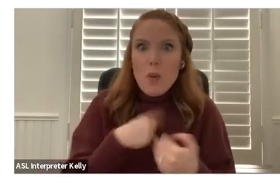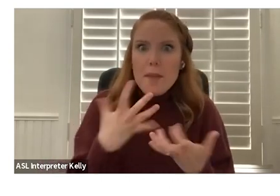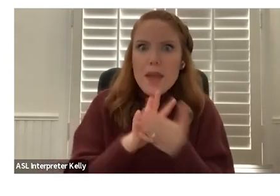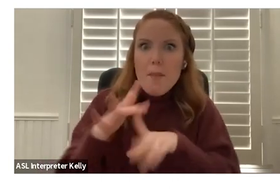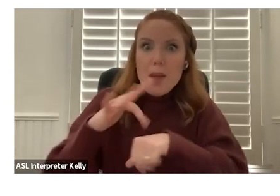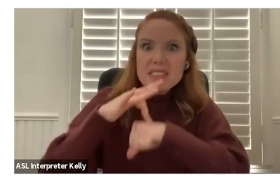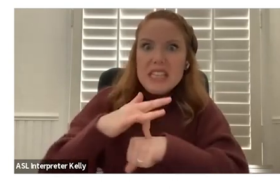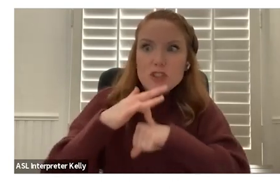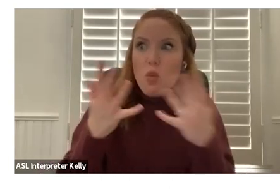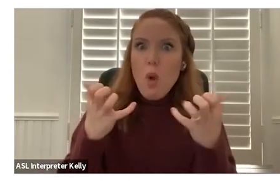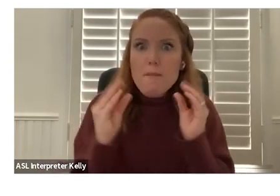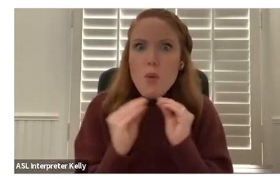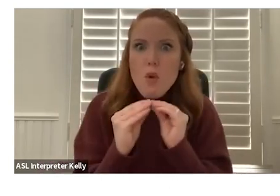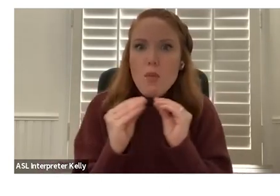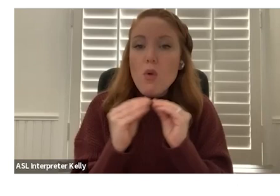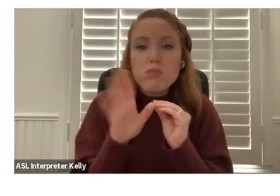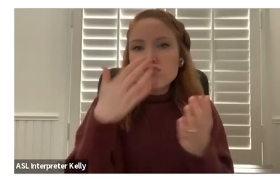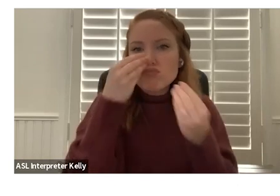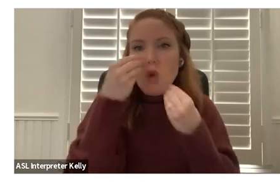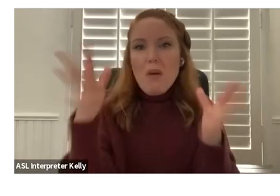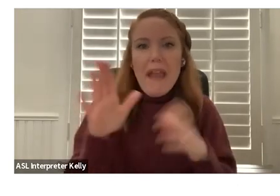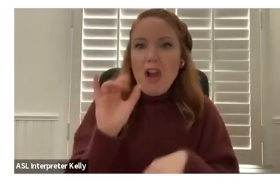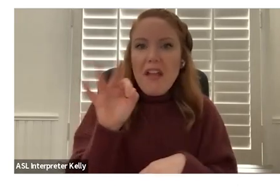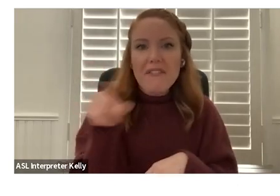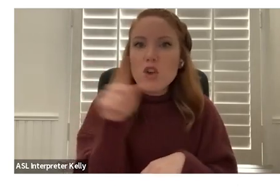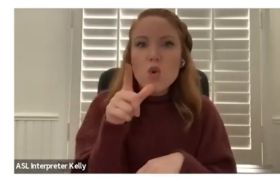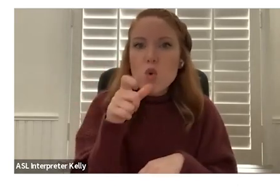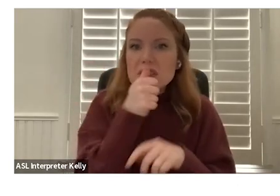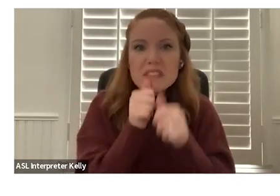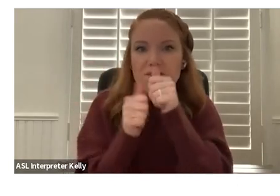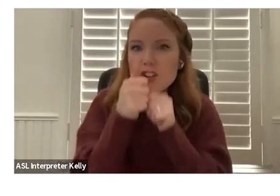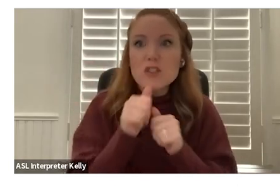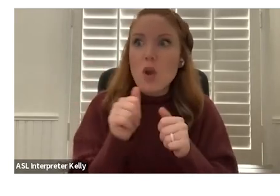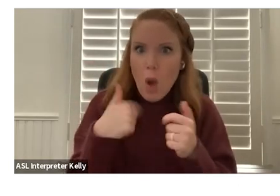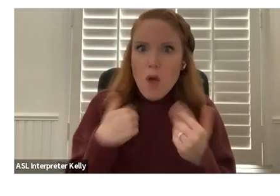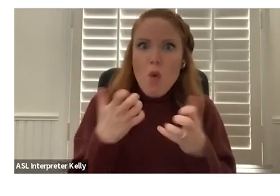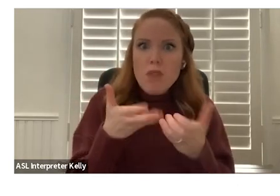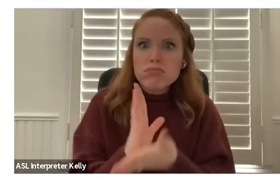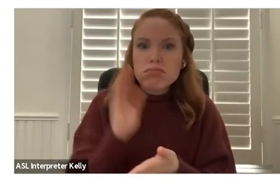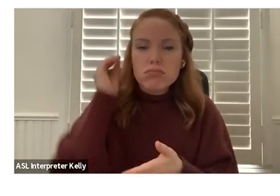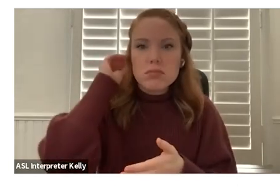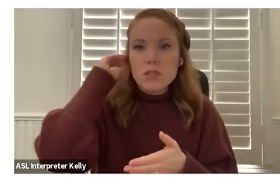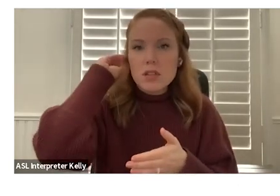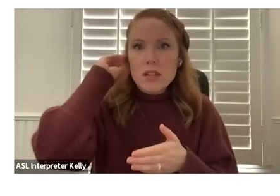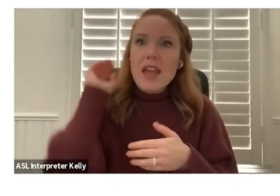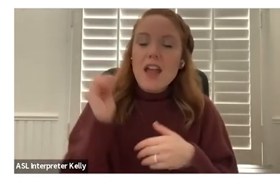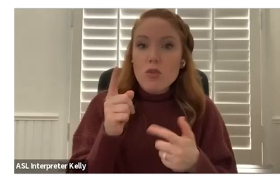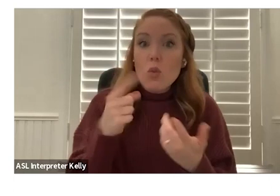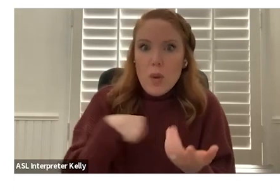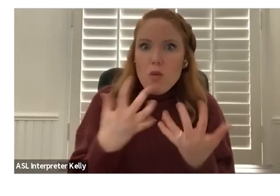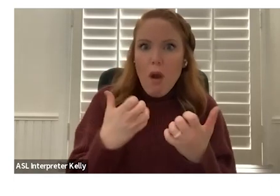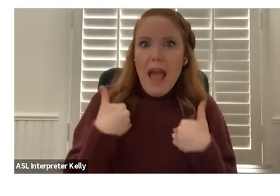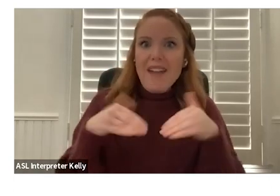The last thing I wanted to end on is a hopeful note. So, you know, what hope do we